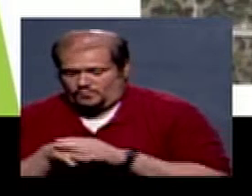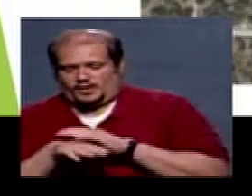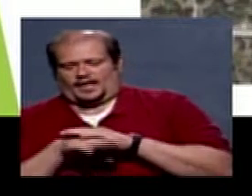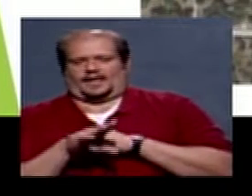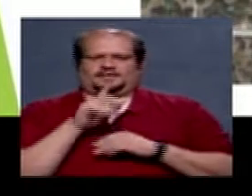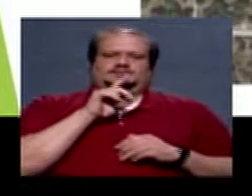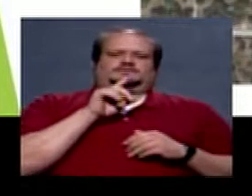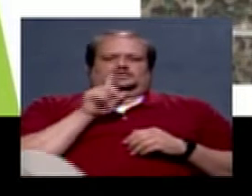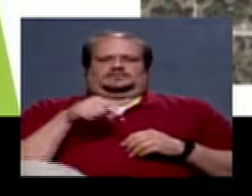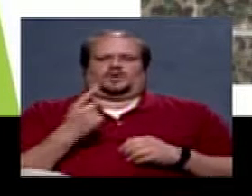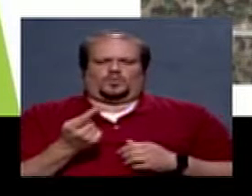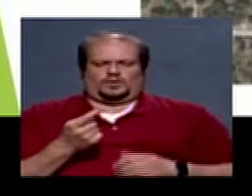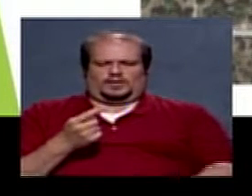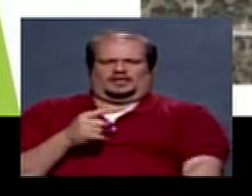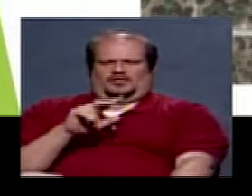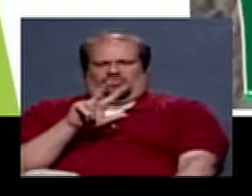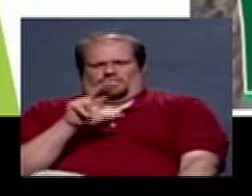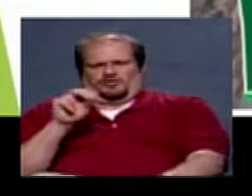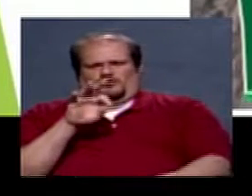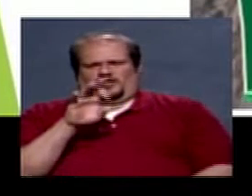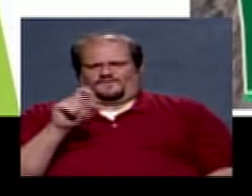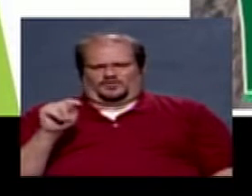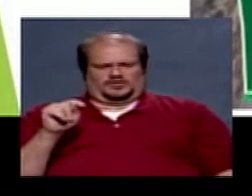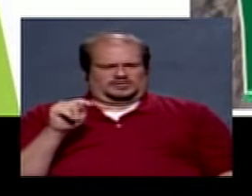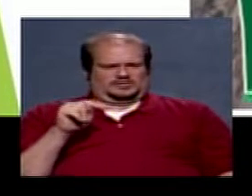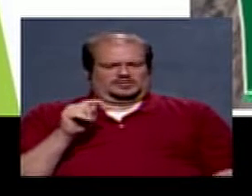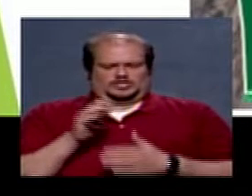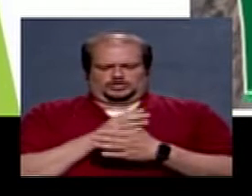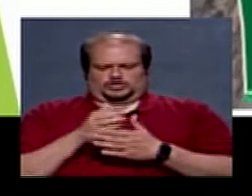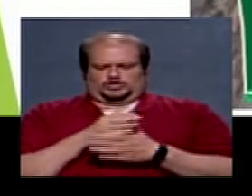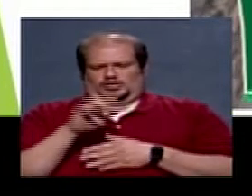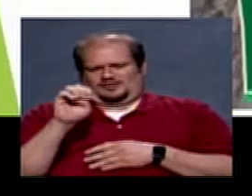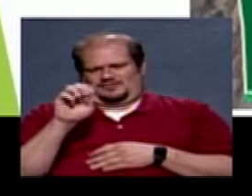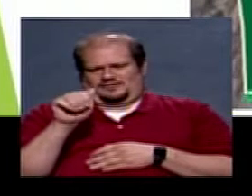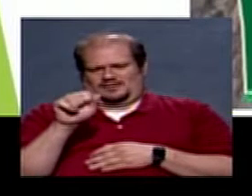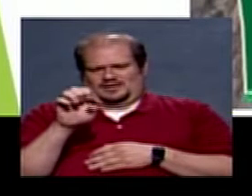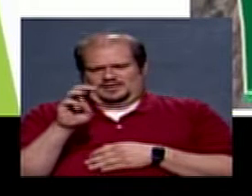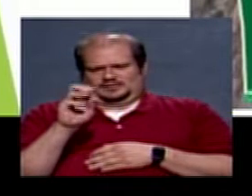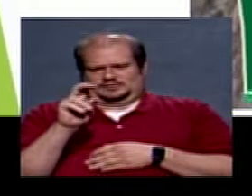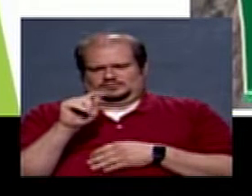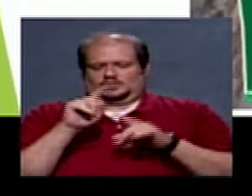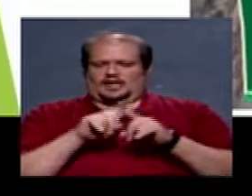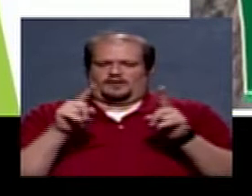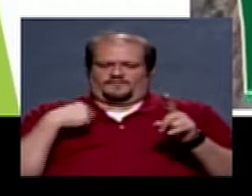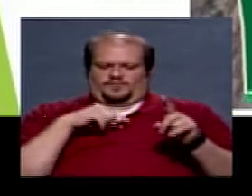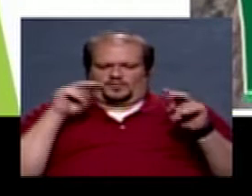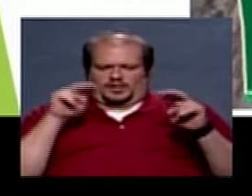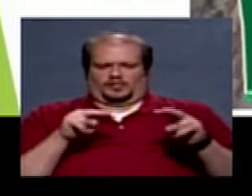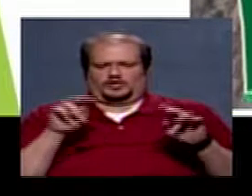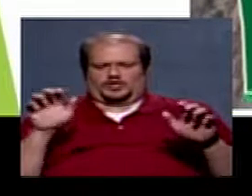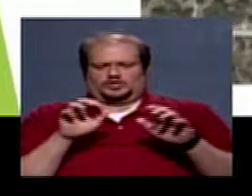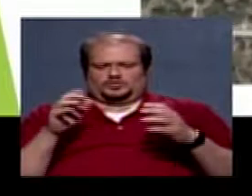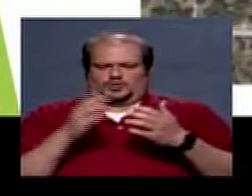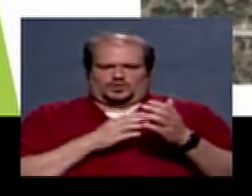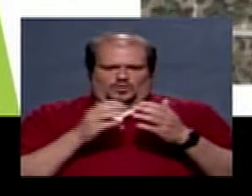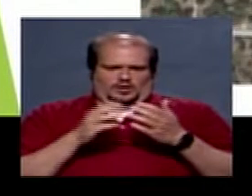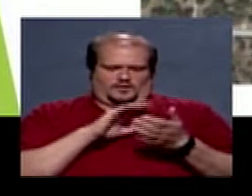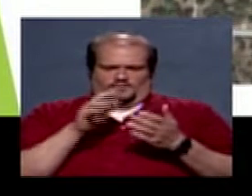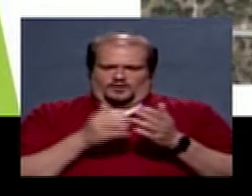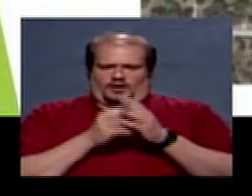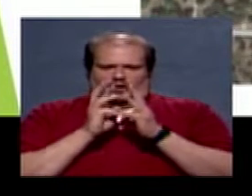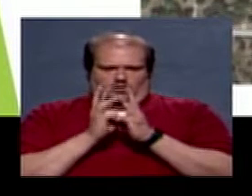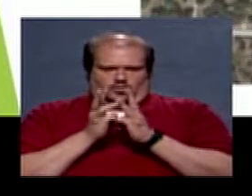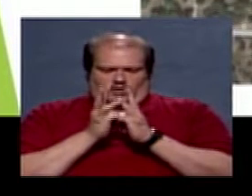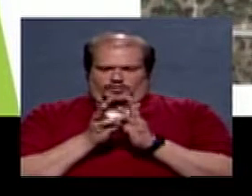is only the 30-foot shared easement. However, we're looking at doing whatever